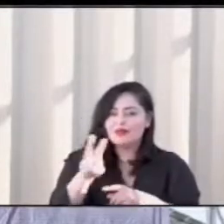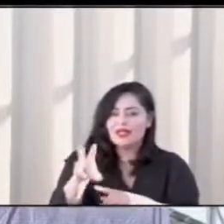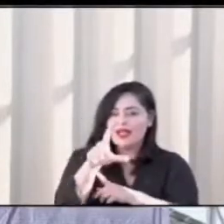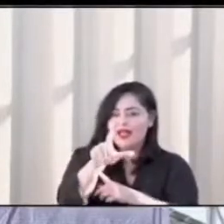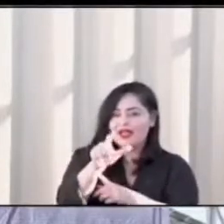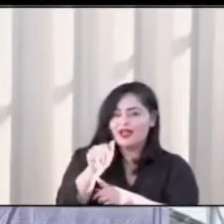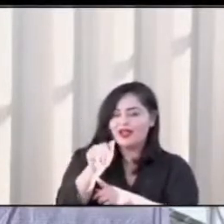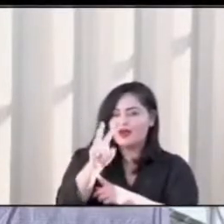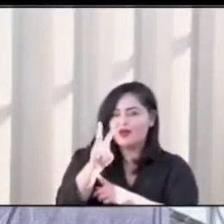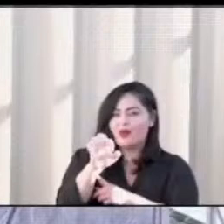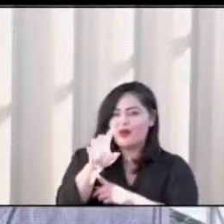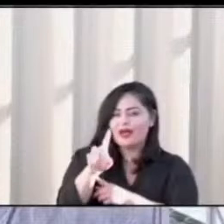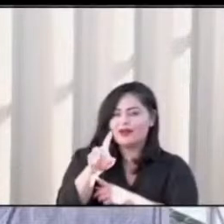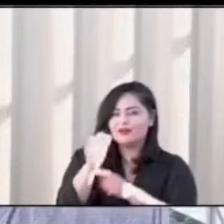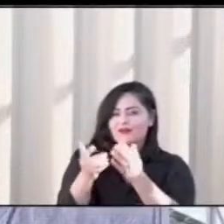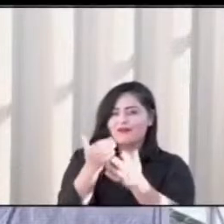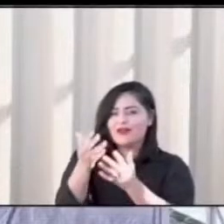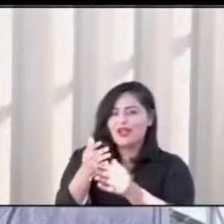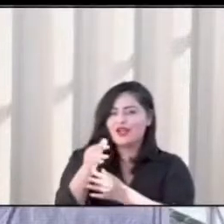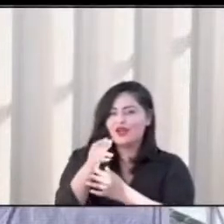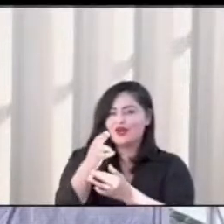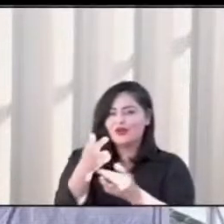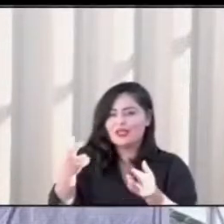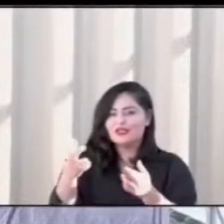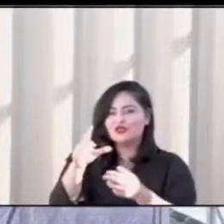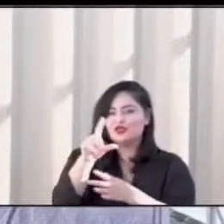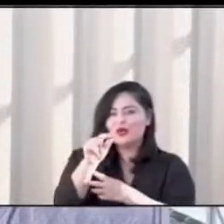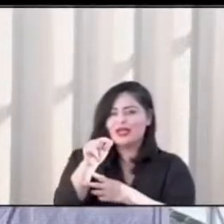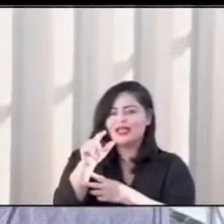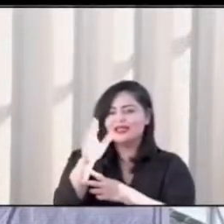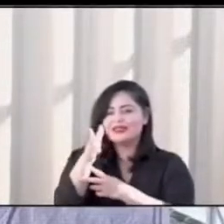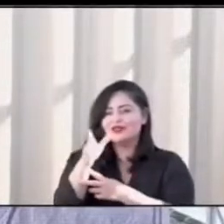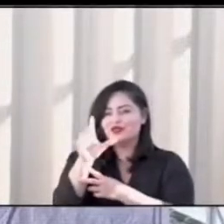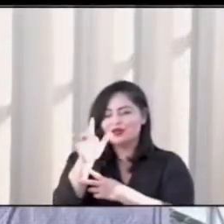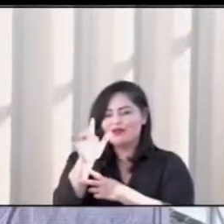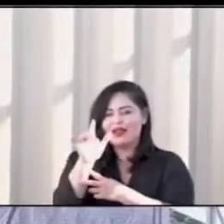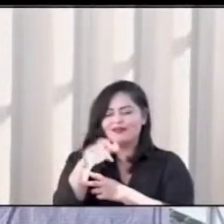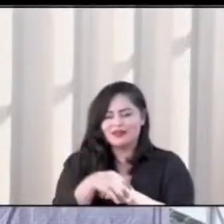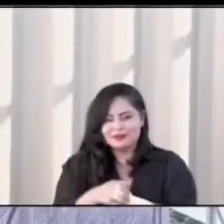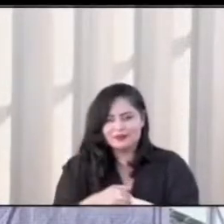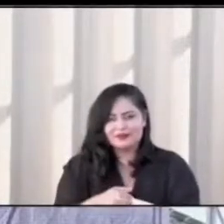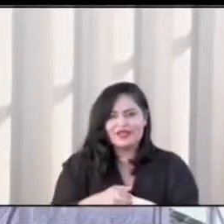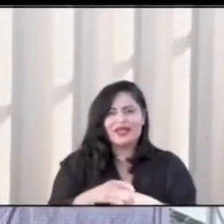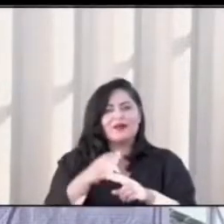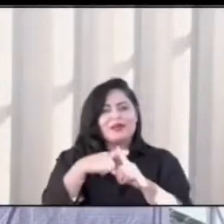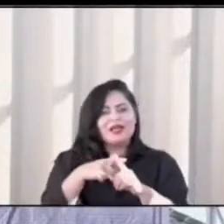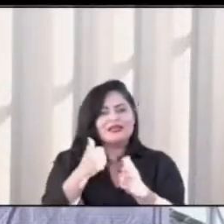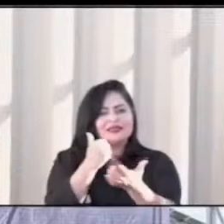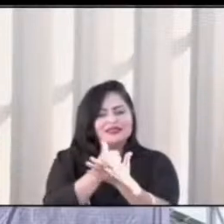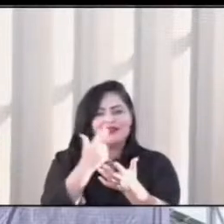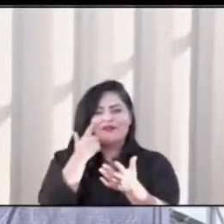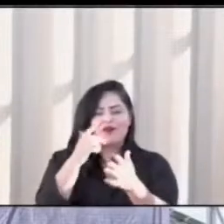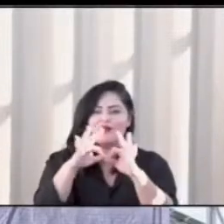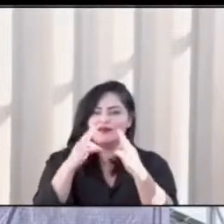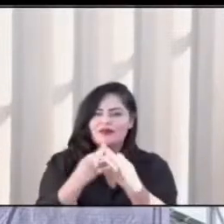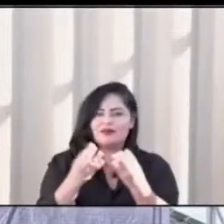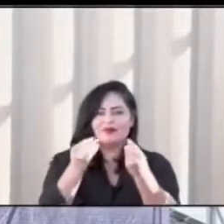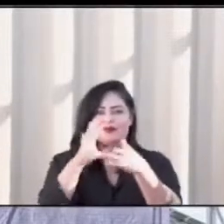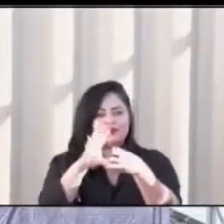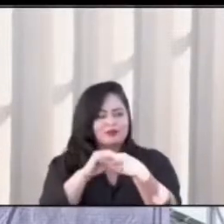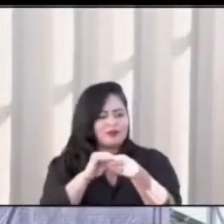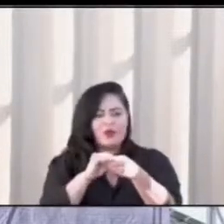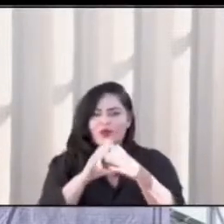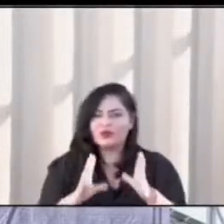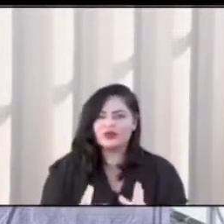LA Wildfire Recovery Resource 2025. Assistance for individual families, property owners, businesses, and